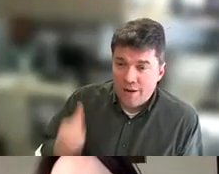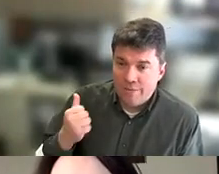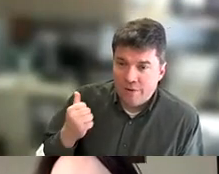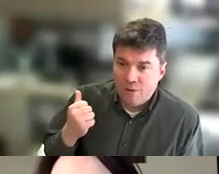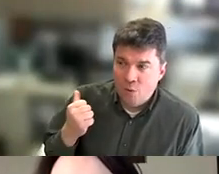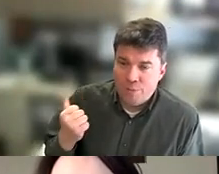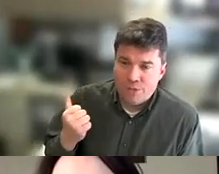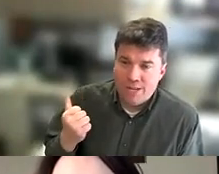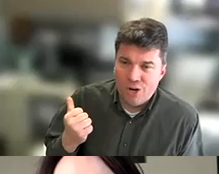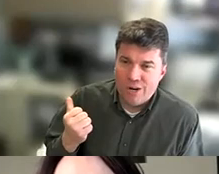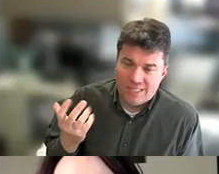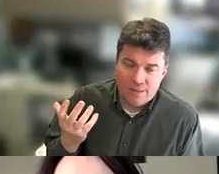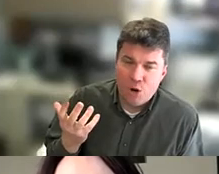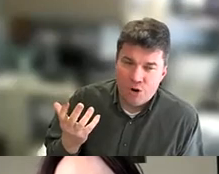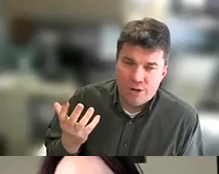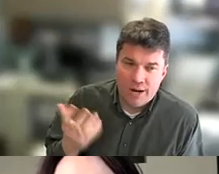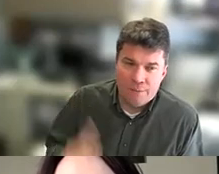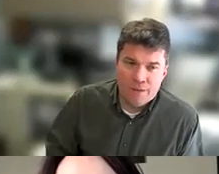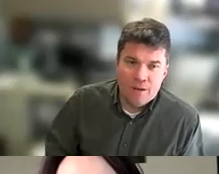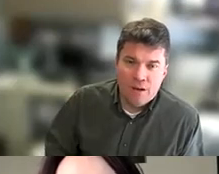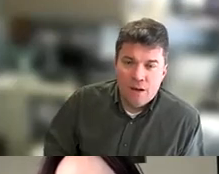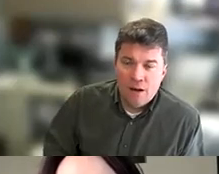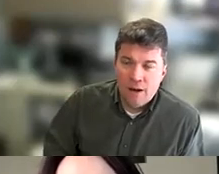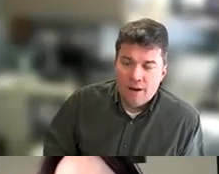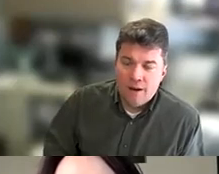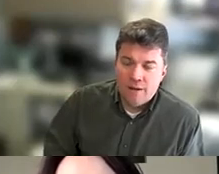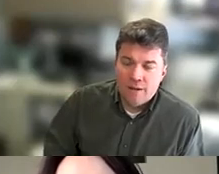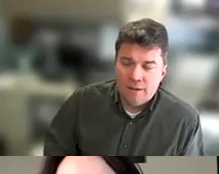we do have one person here who does that part-time,